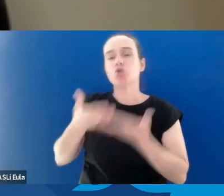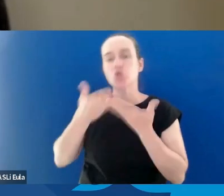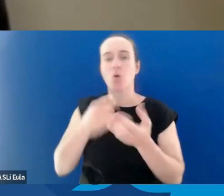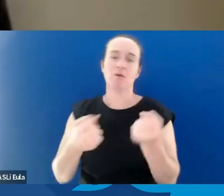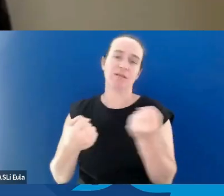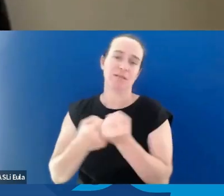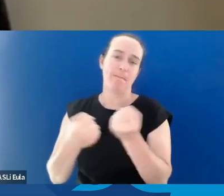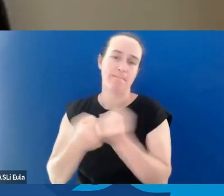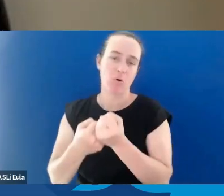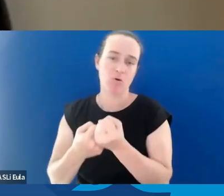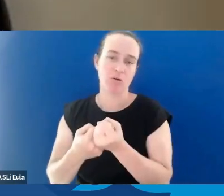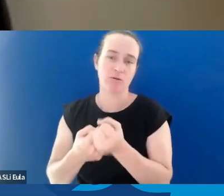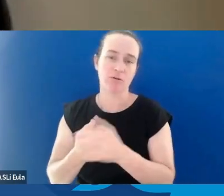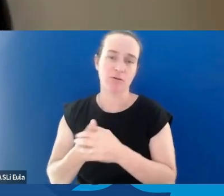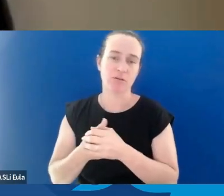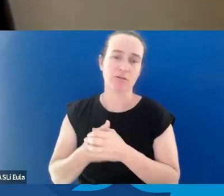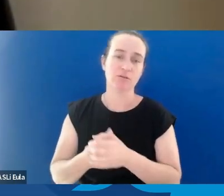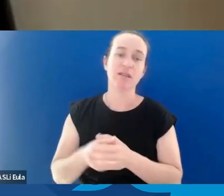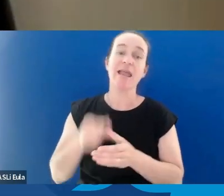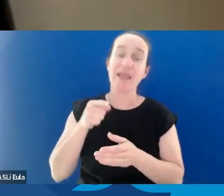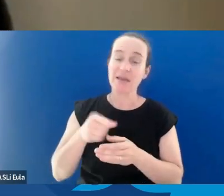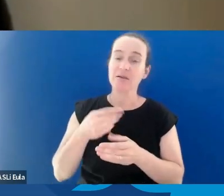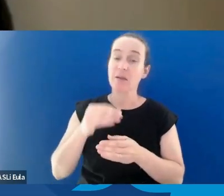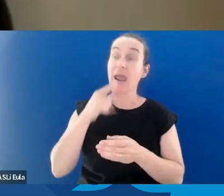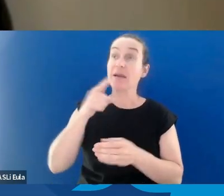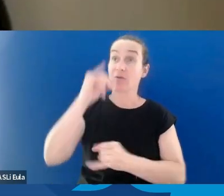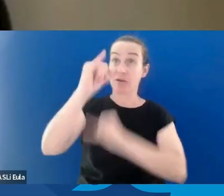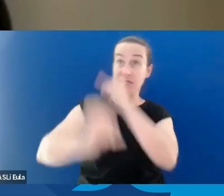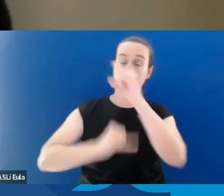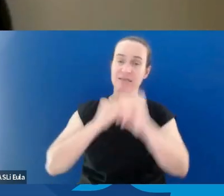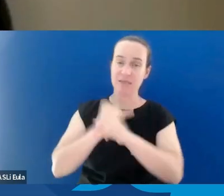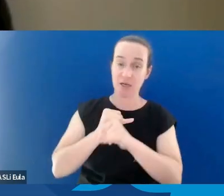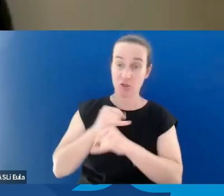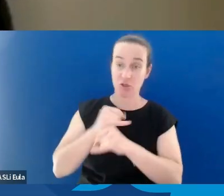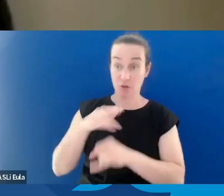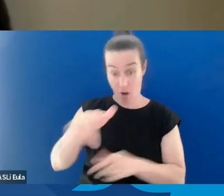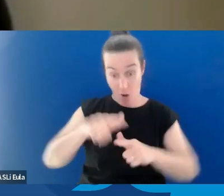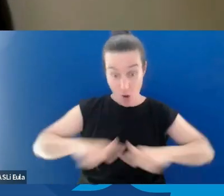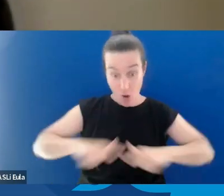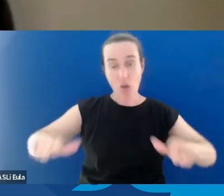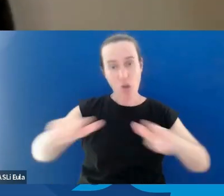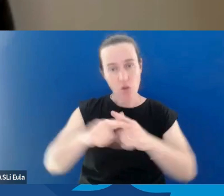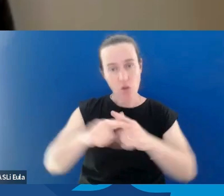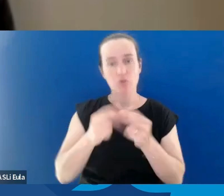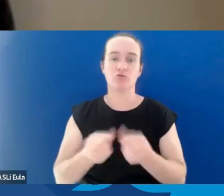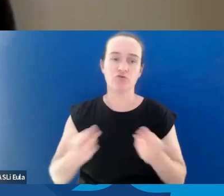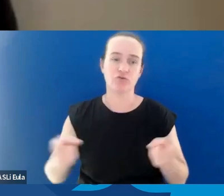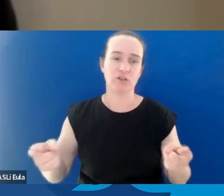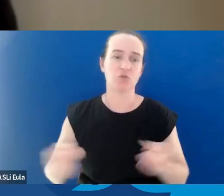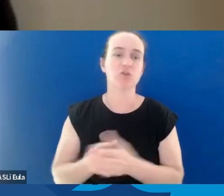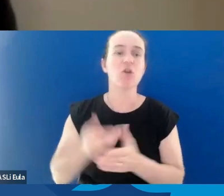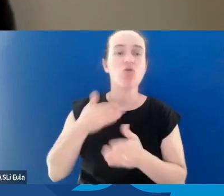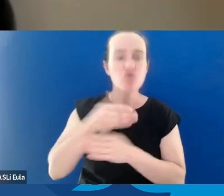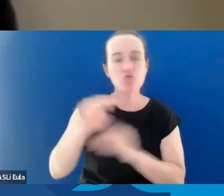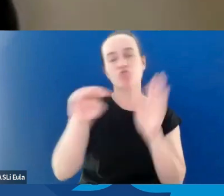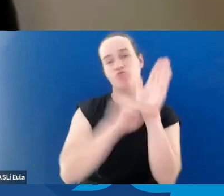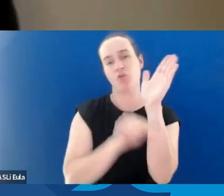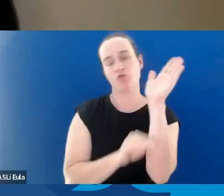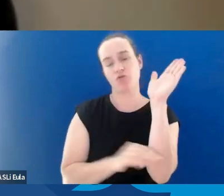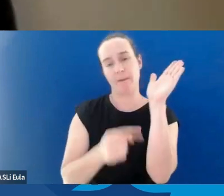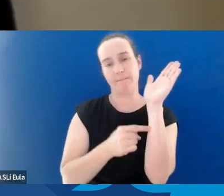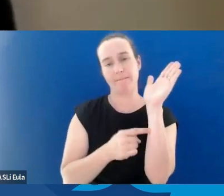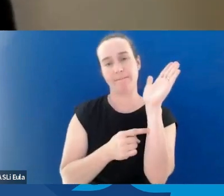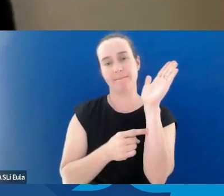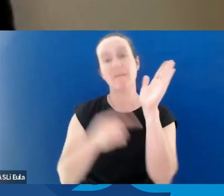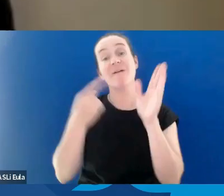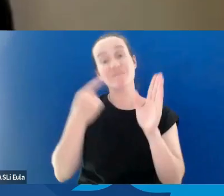few international and domestic resourcing for LGBTQI programming specifically for